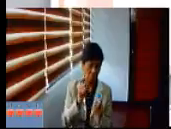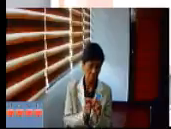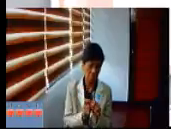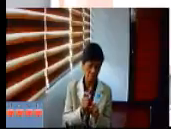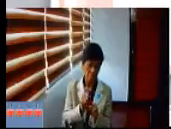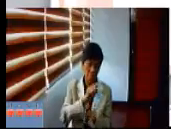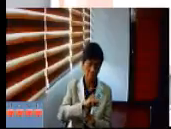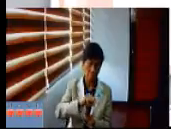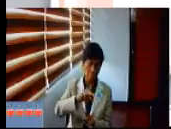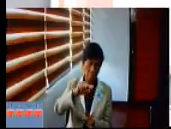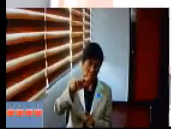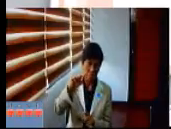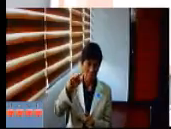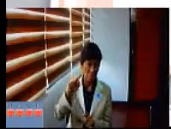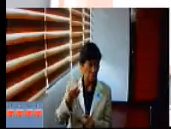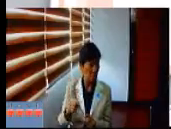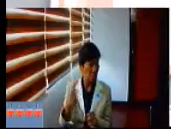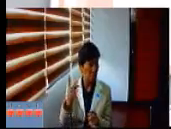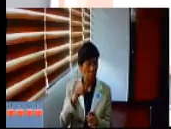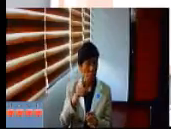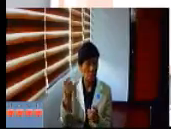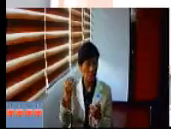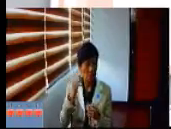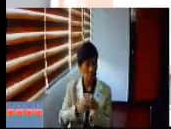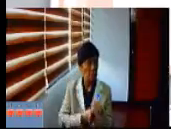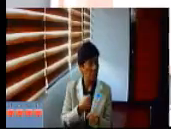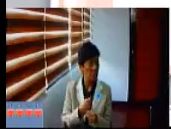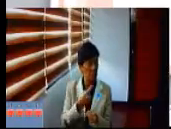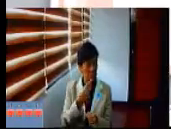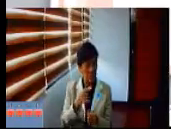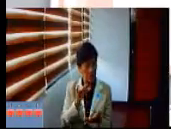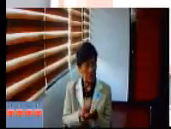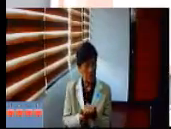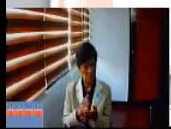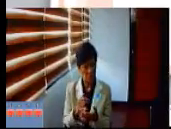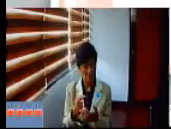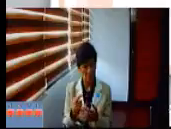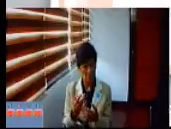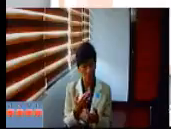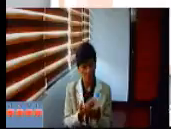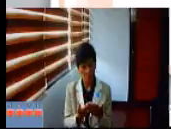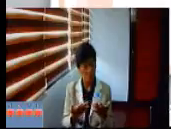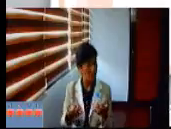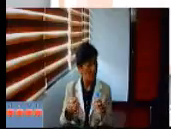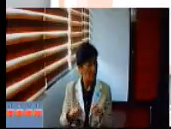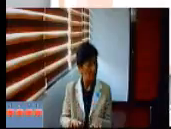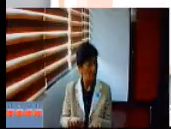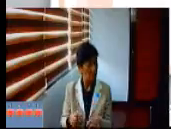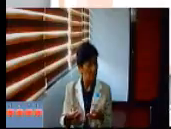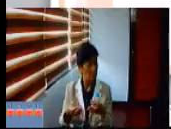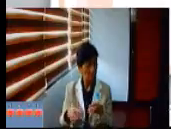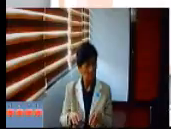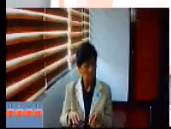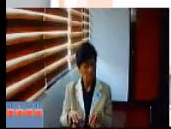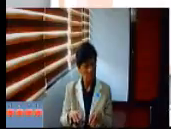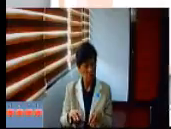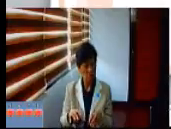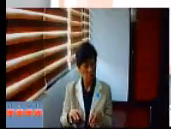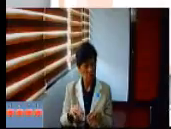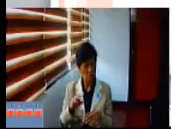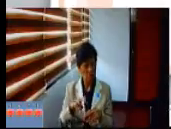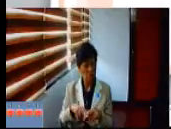100 years and say that this is this event will cause decrease